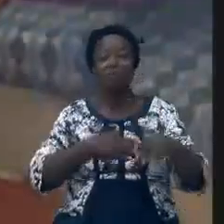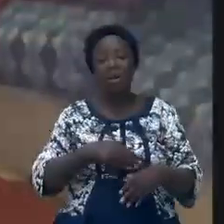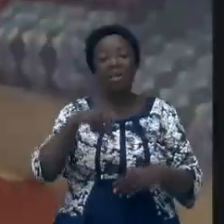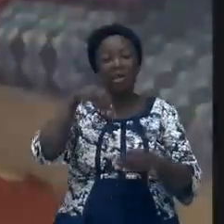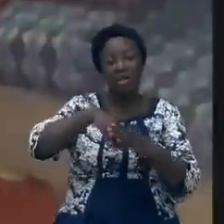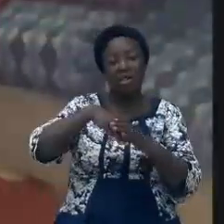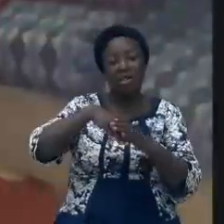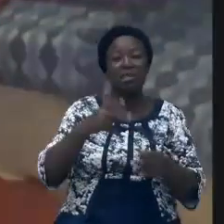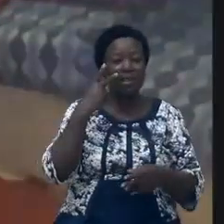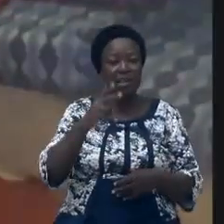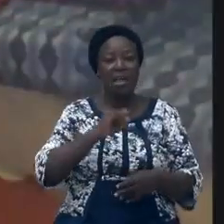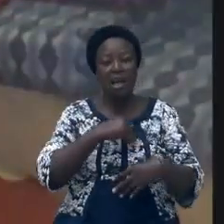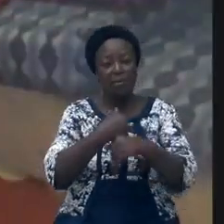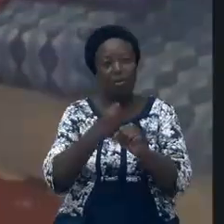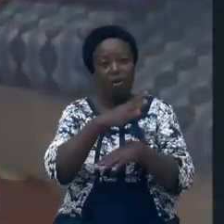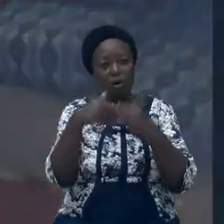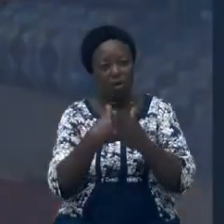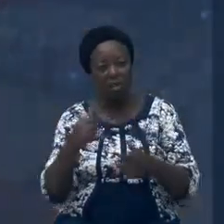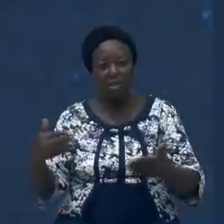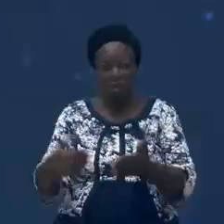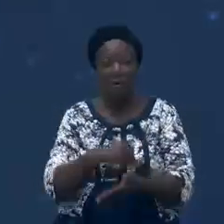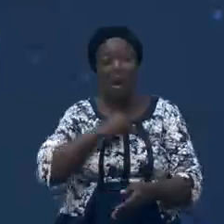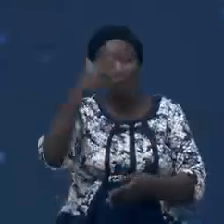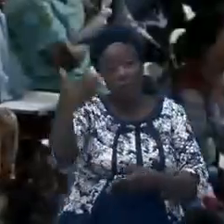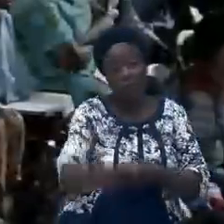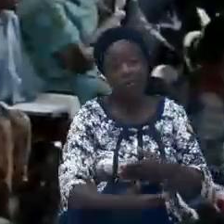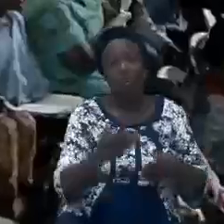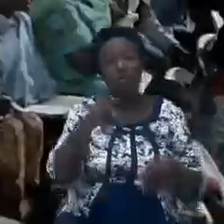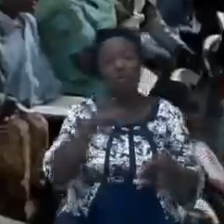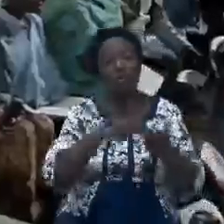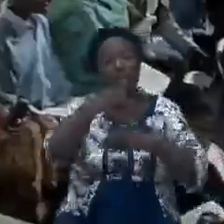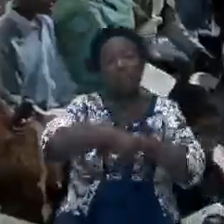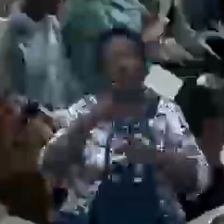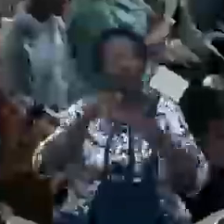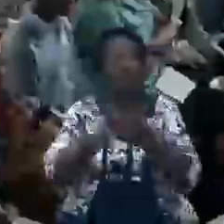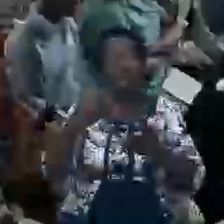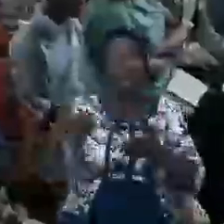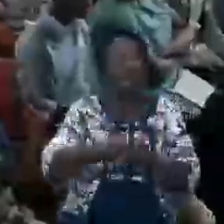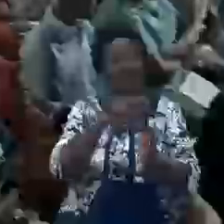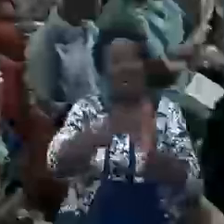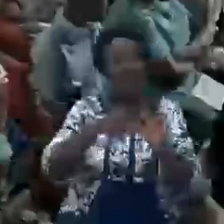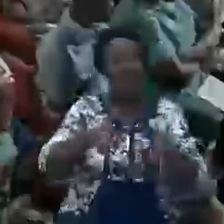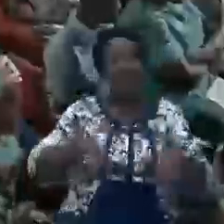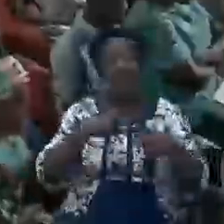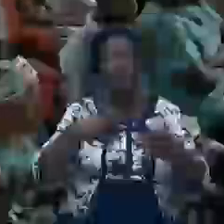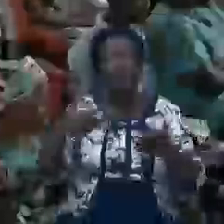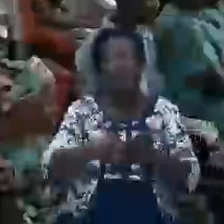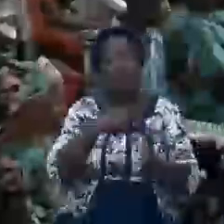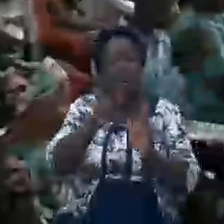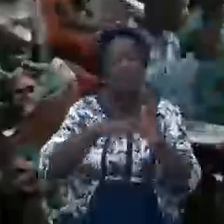inside. Behold, I make all things new. I welcome you tonight to that newness of